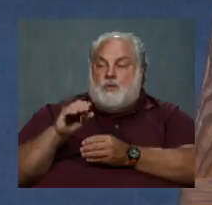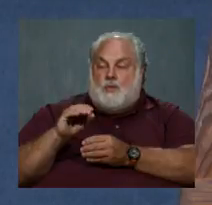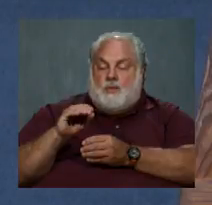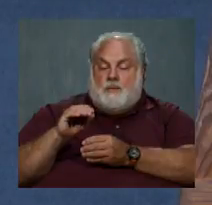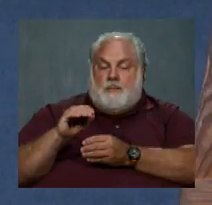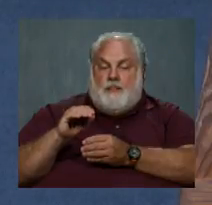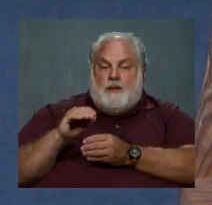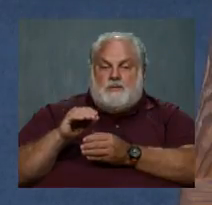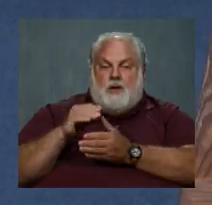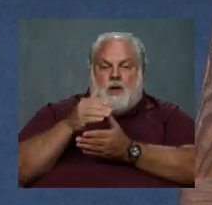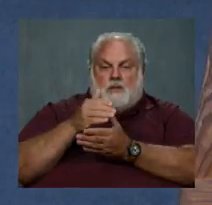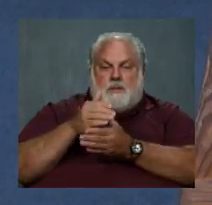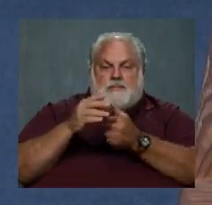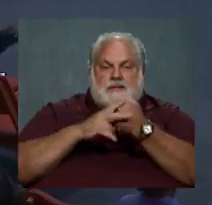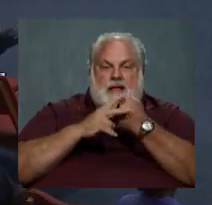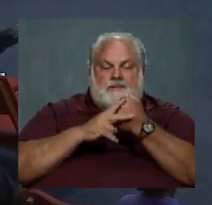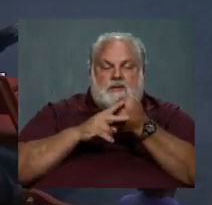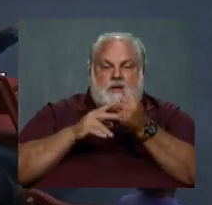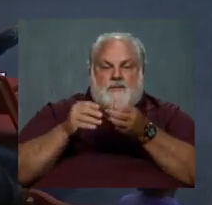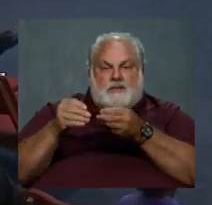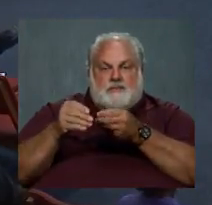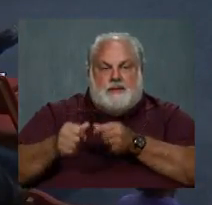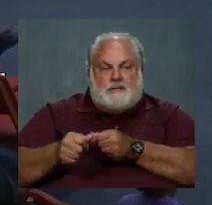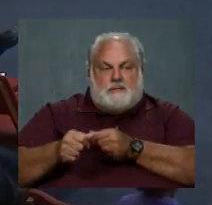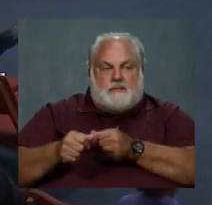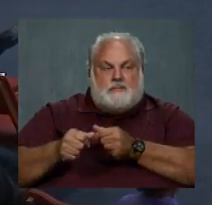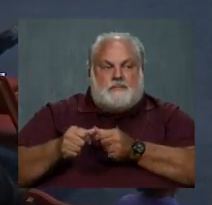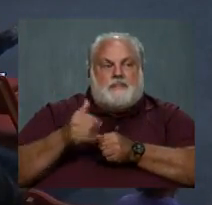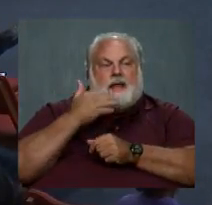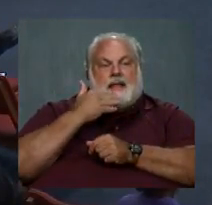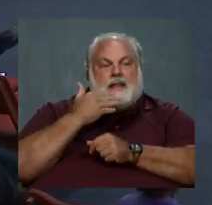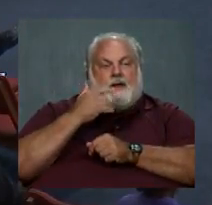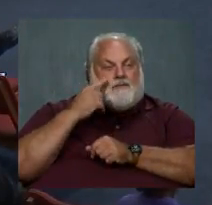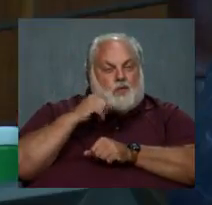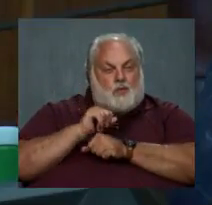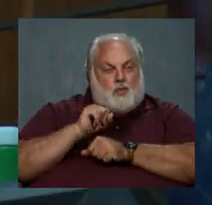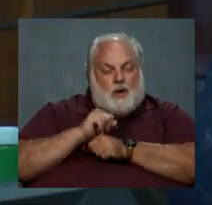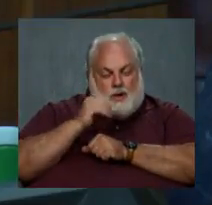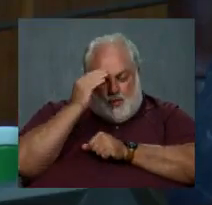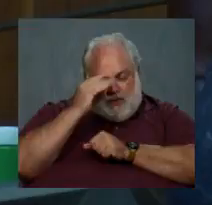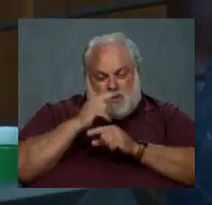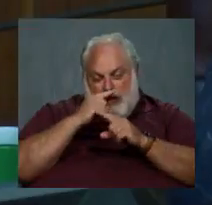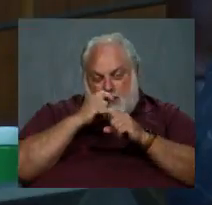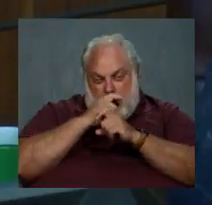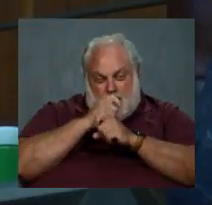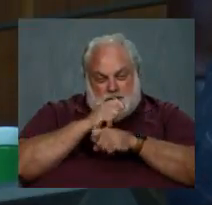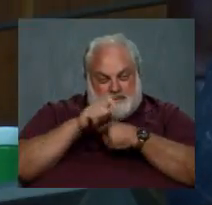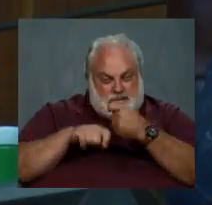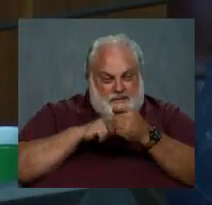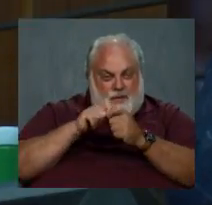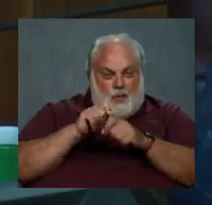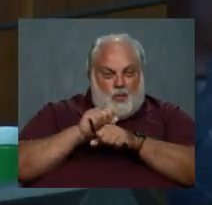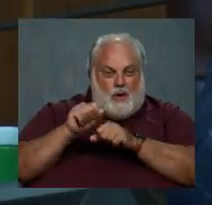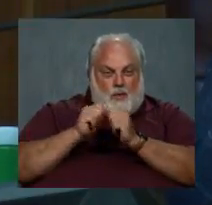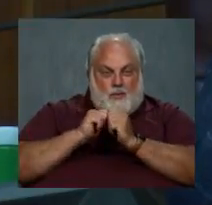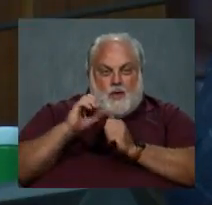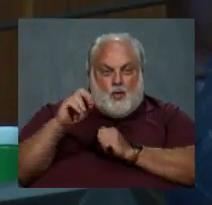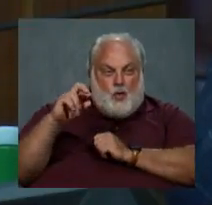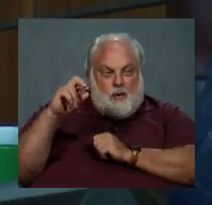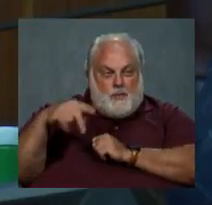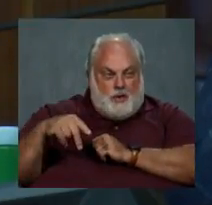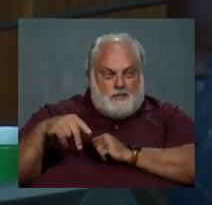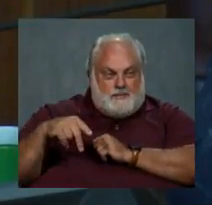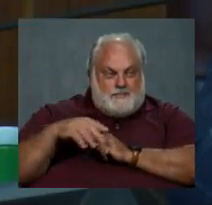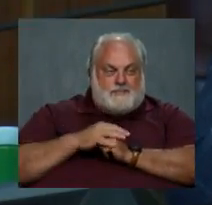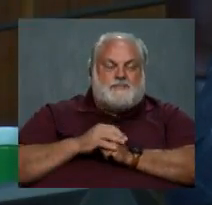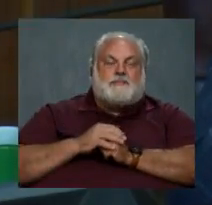be some cost savings there also. Super. Tad, thanks for your work on this. I know it gets complicated, especially when you're dealing with the Corps out of Vicksburg.